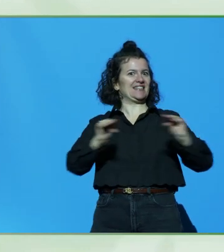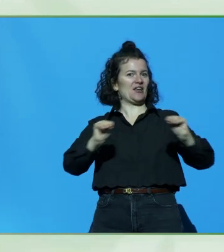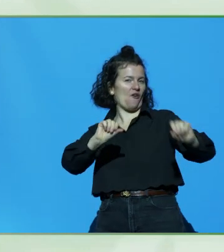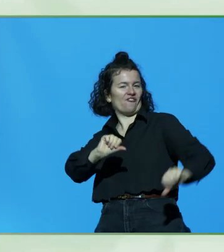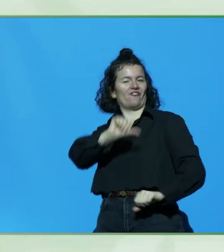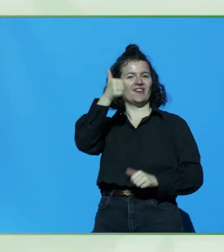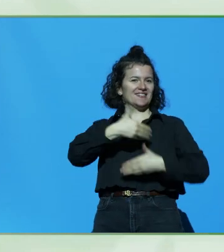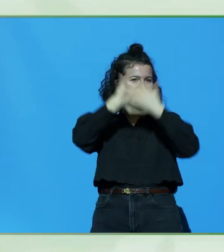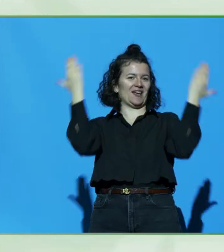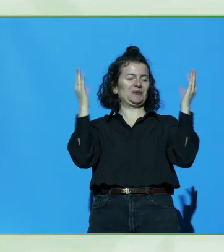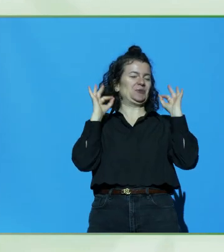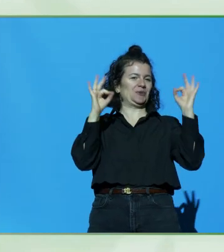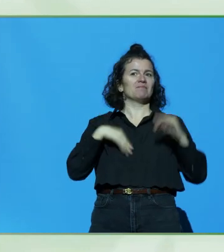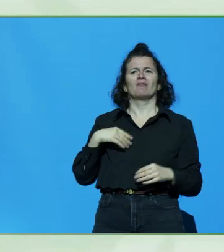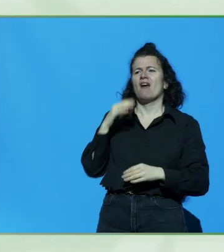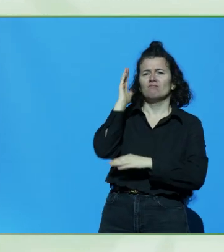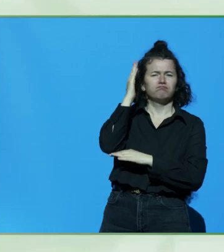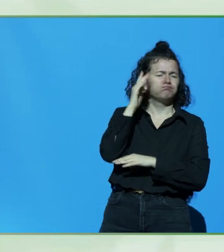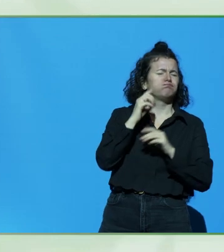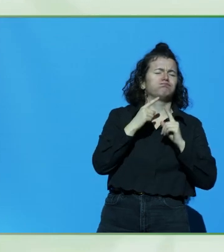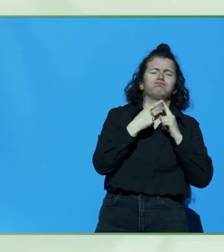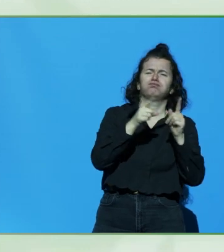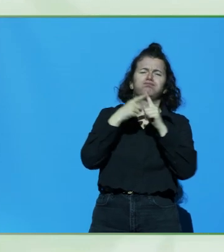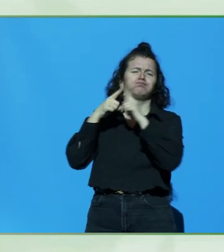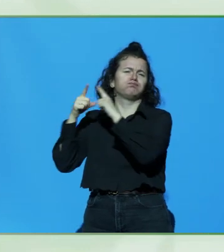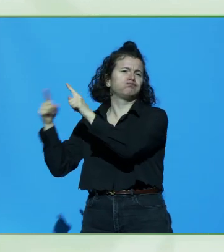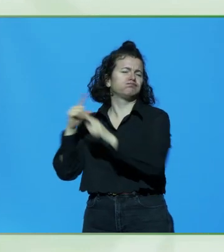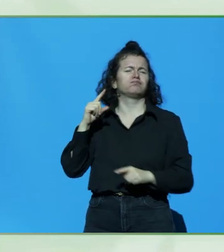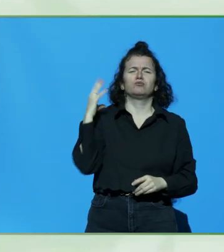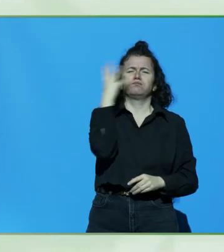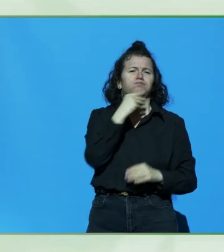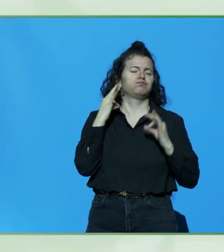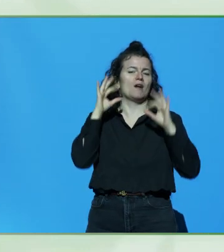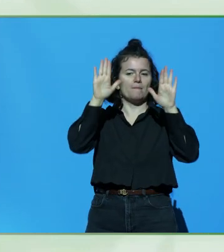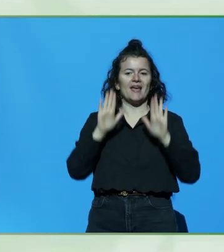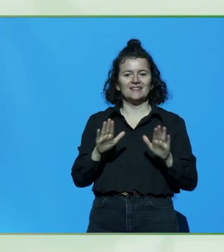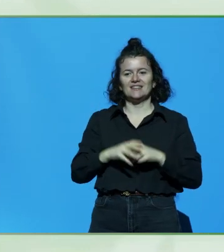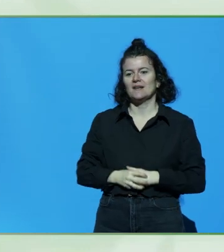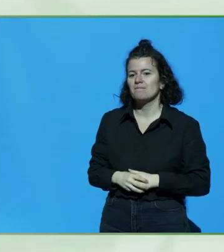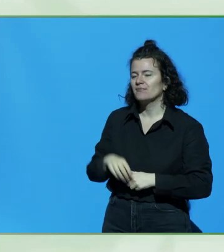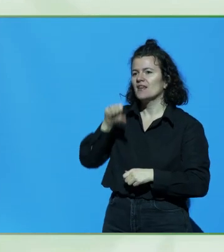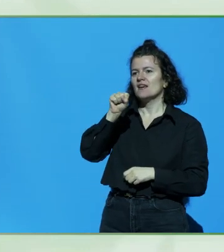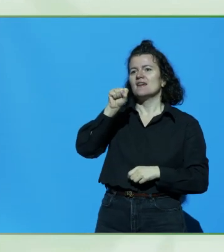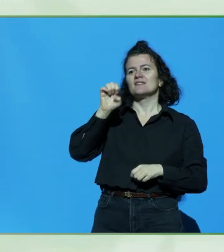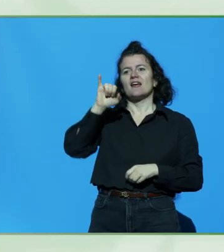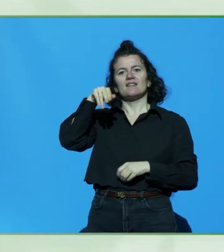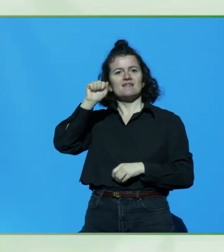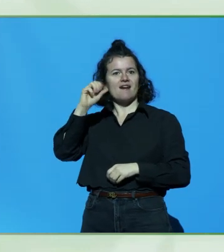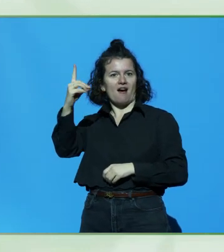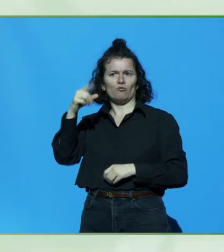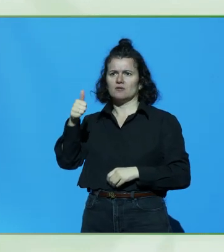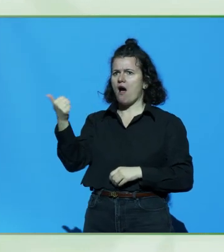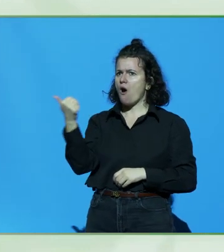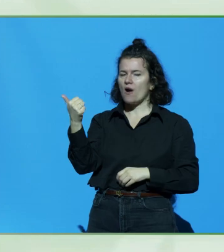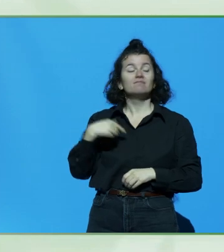personalities, speeches. Wow. Sinead was a rock star, of course. Yes, and I think one thing we learned from yesterday is that